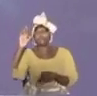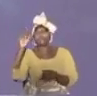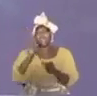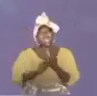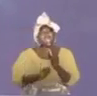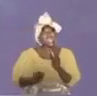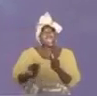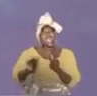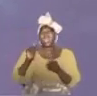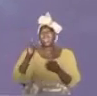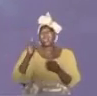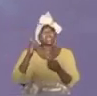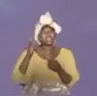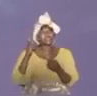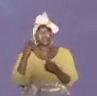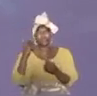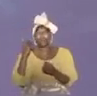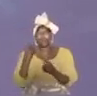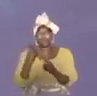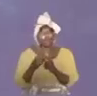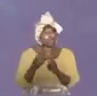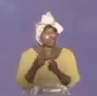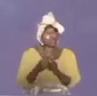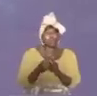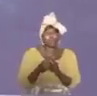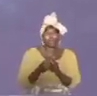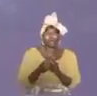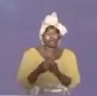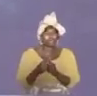Your very word